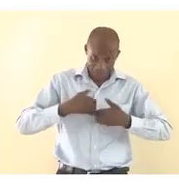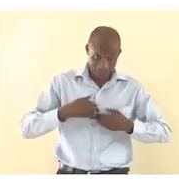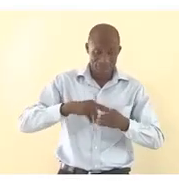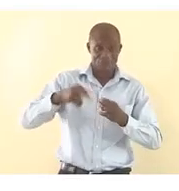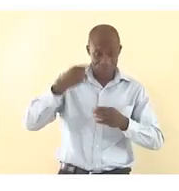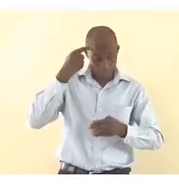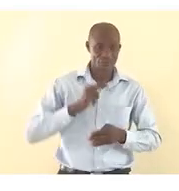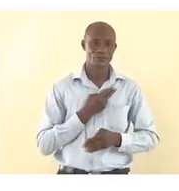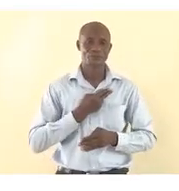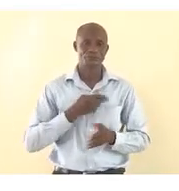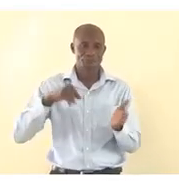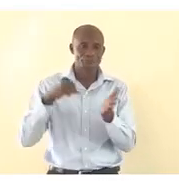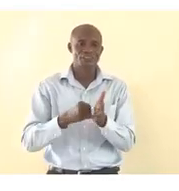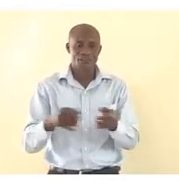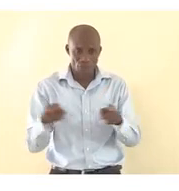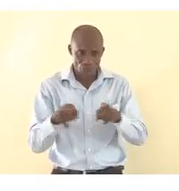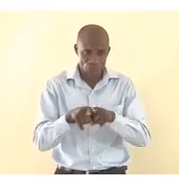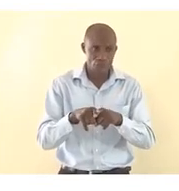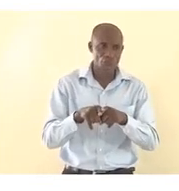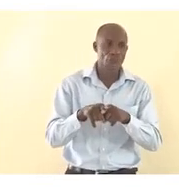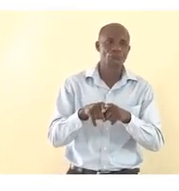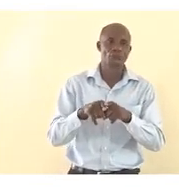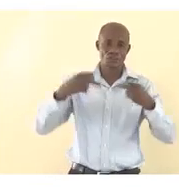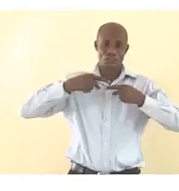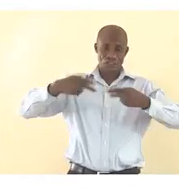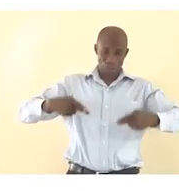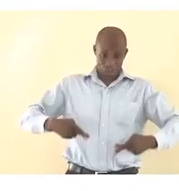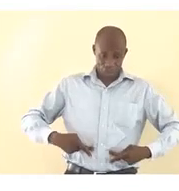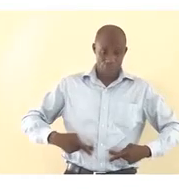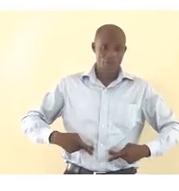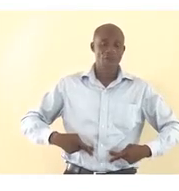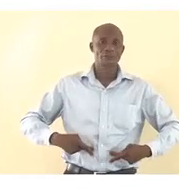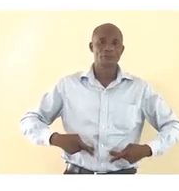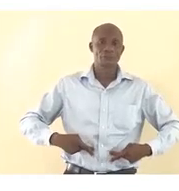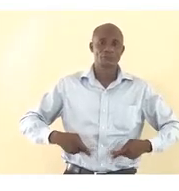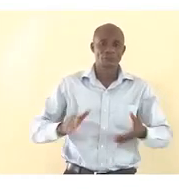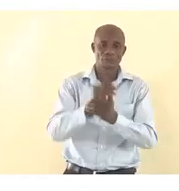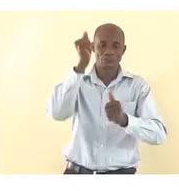It is also the concrete historical body of believers on earth. That's part of the body of Christ.